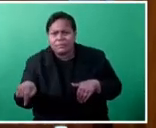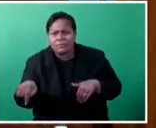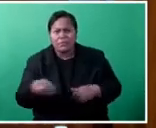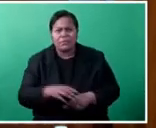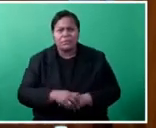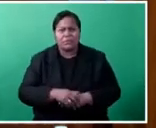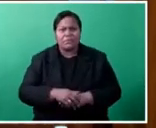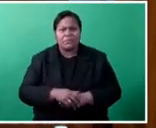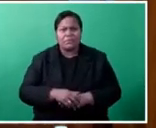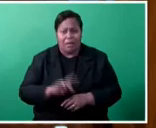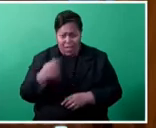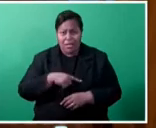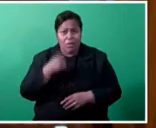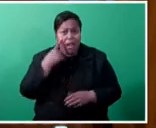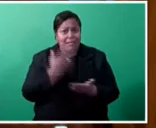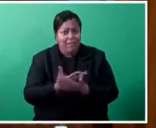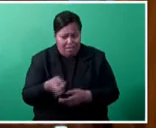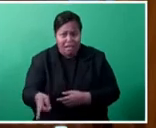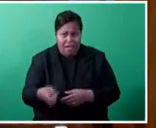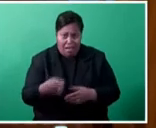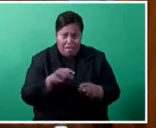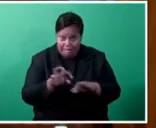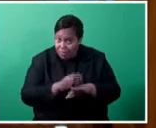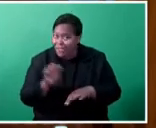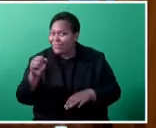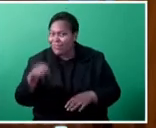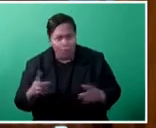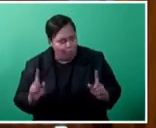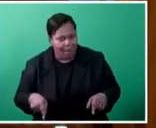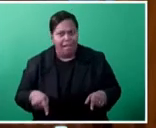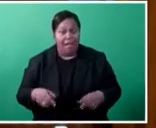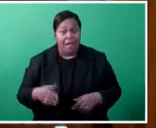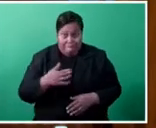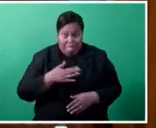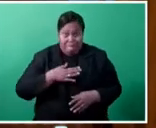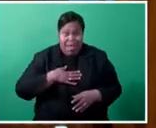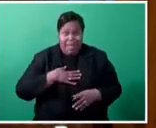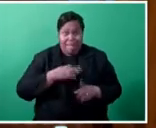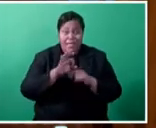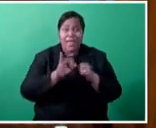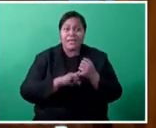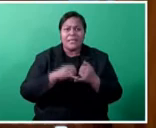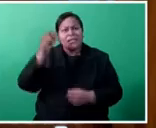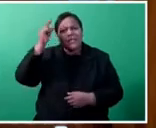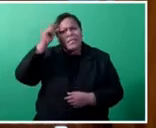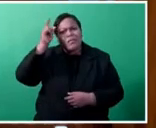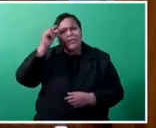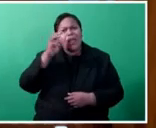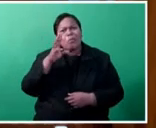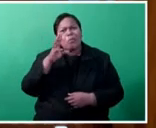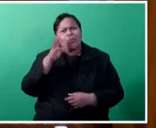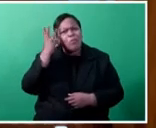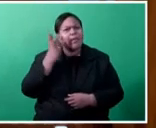And I can vouch for my ministry, Honorable Speaker. My permanent secretary is an E-Toke, Mr. Joseph Danyongo. My director